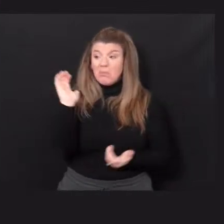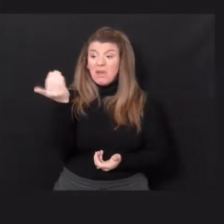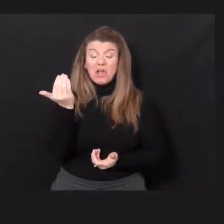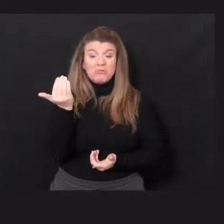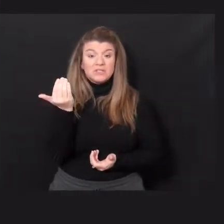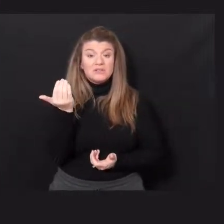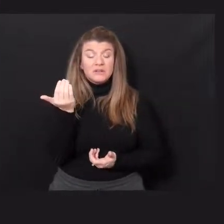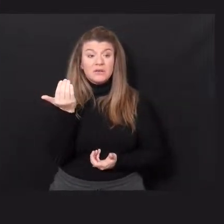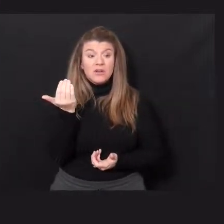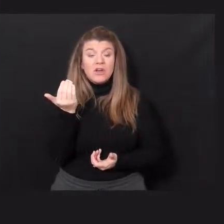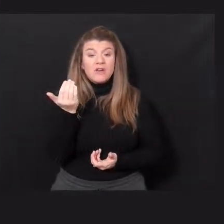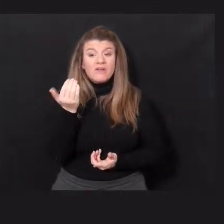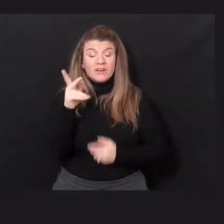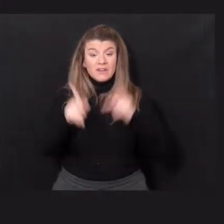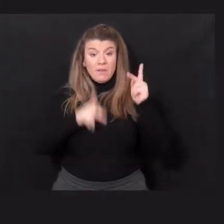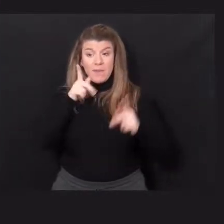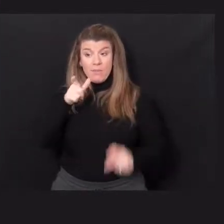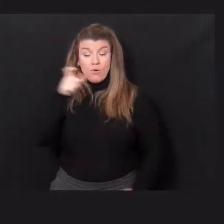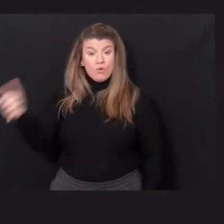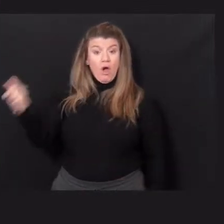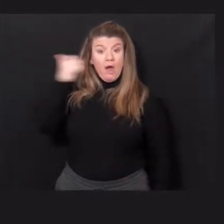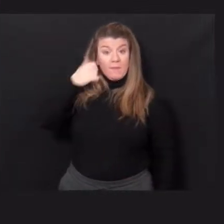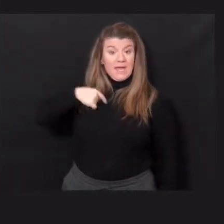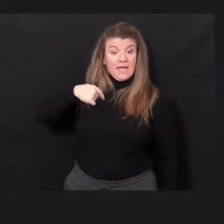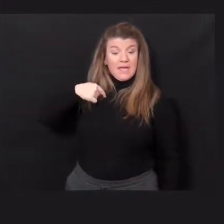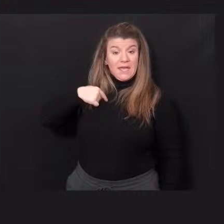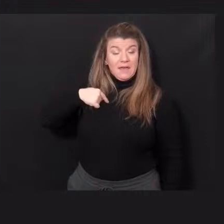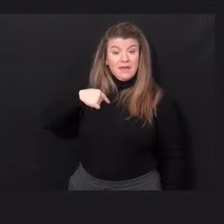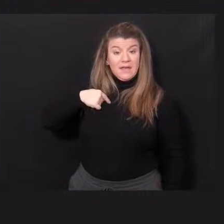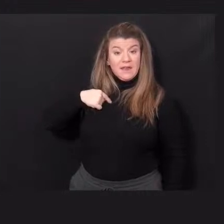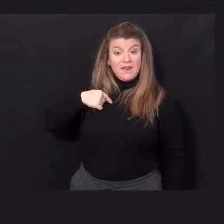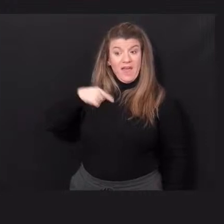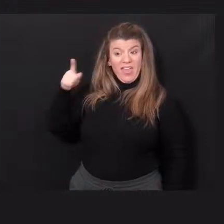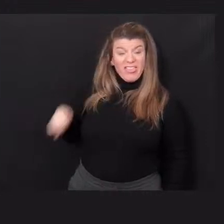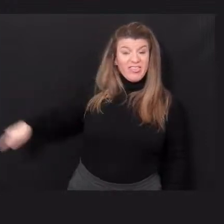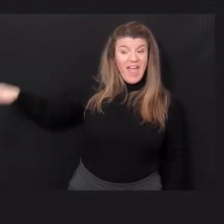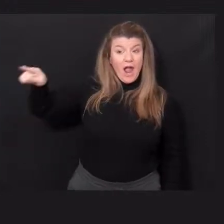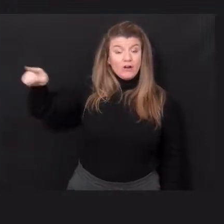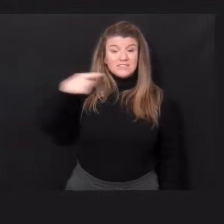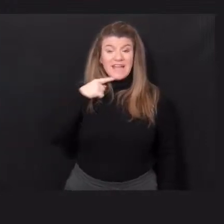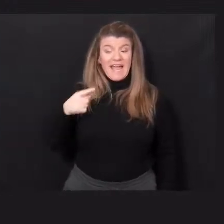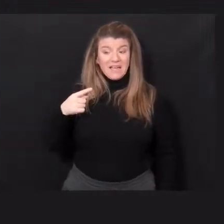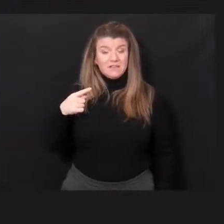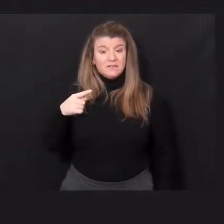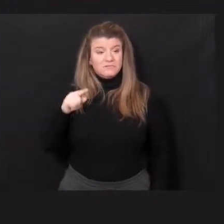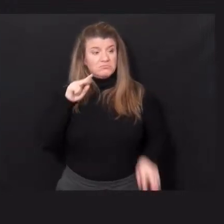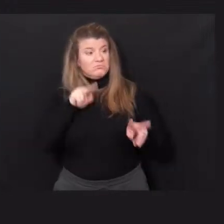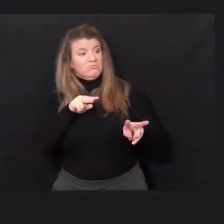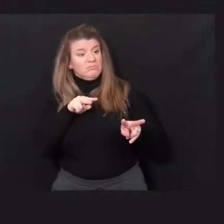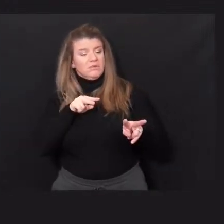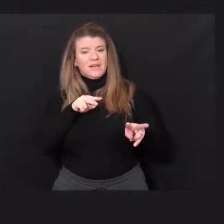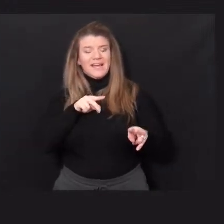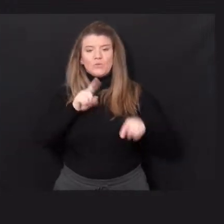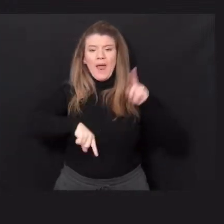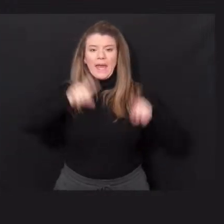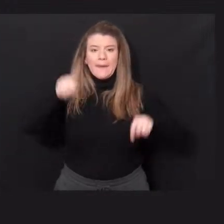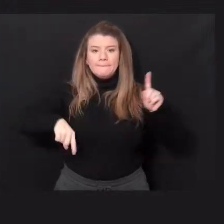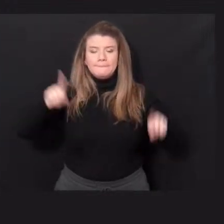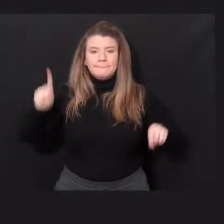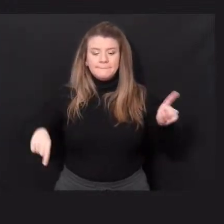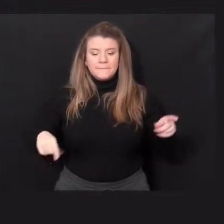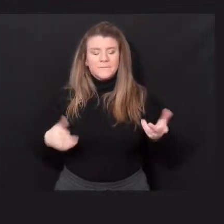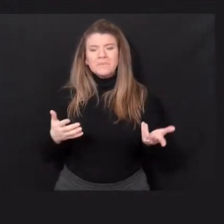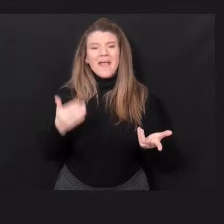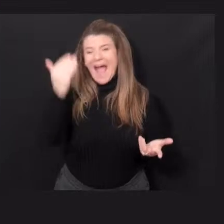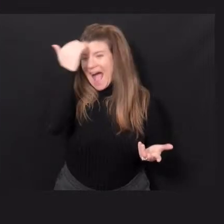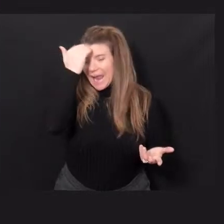to be, at least from the people that are calling me, on the surface, at best, random. I know that's not